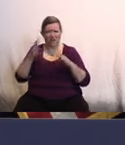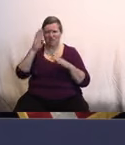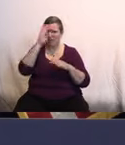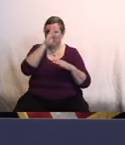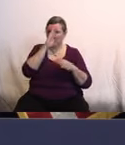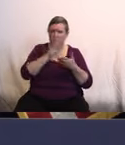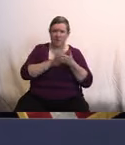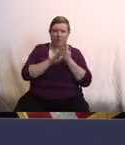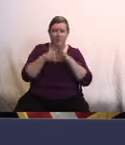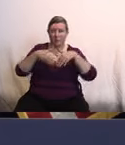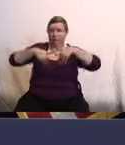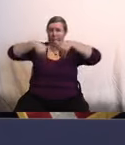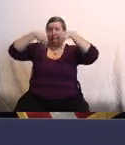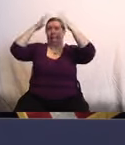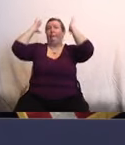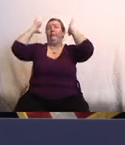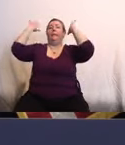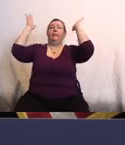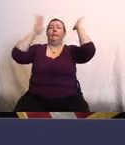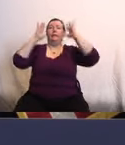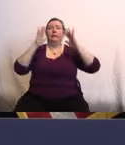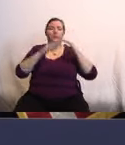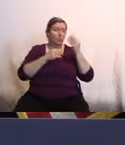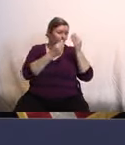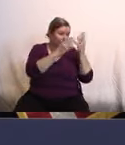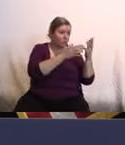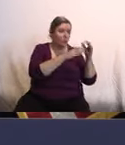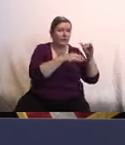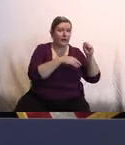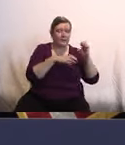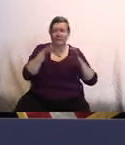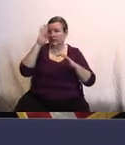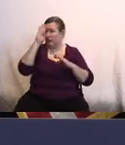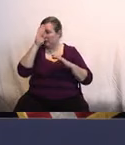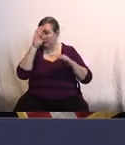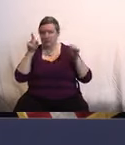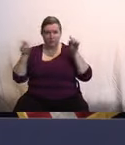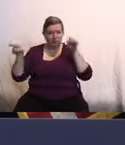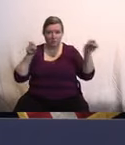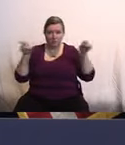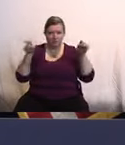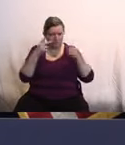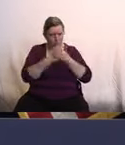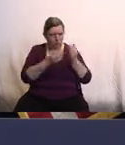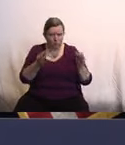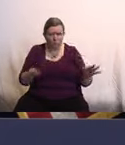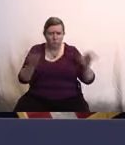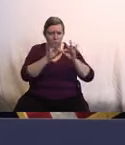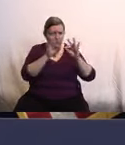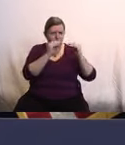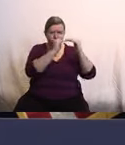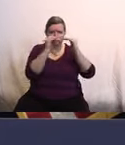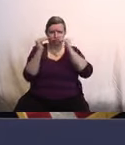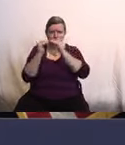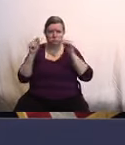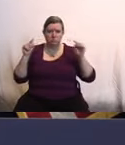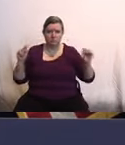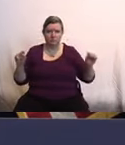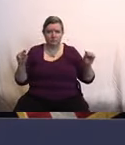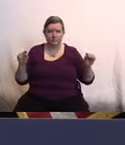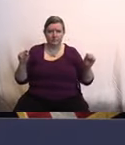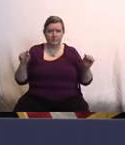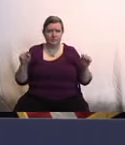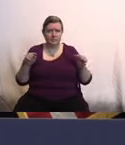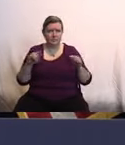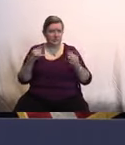report both. But I'll let Ed come in on the back of that. And we had this conversation with the